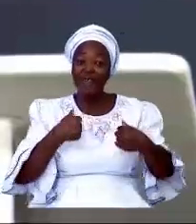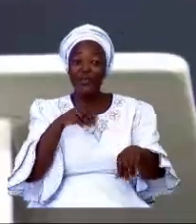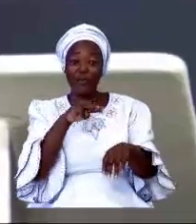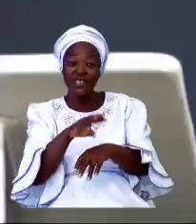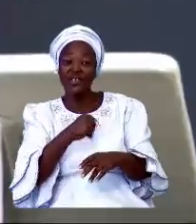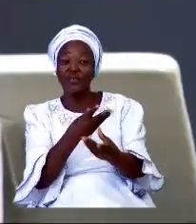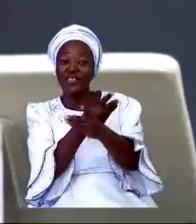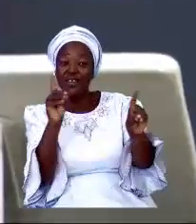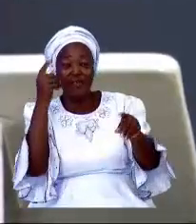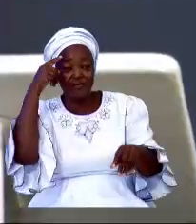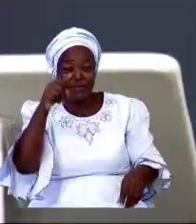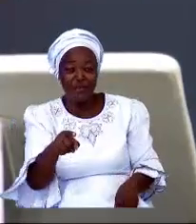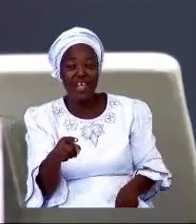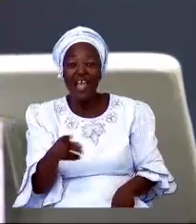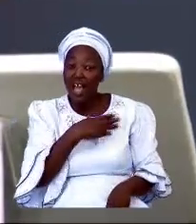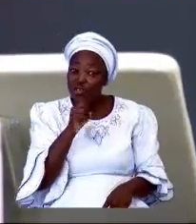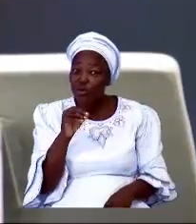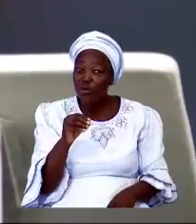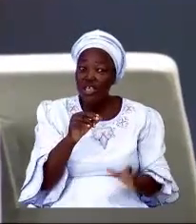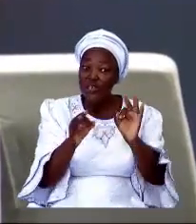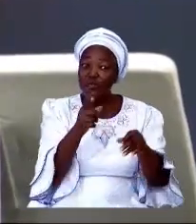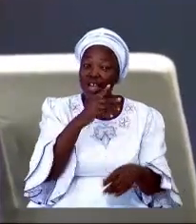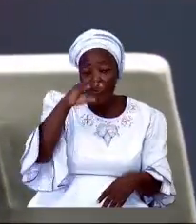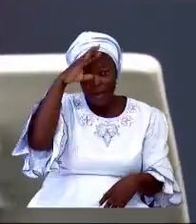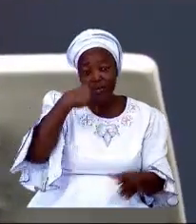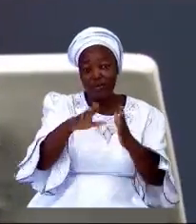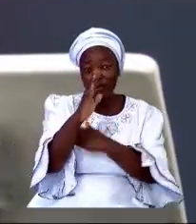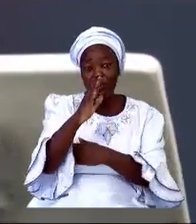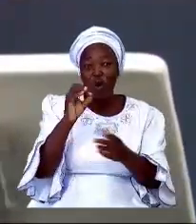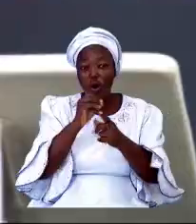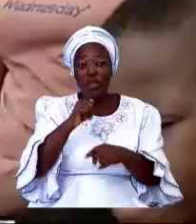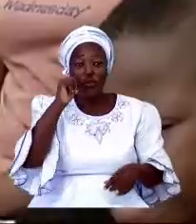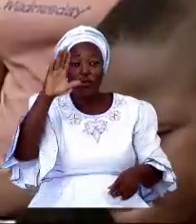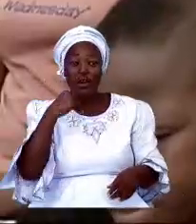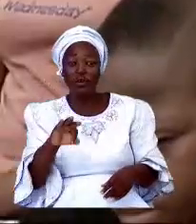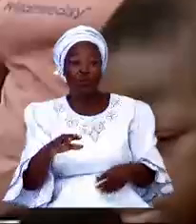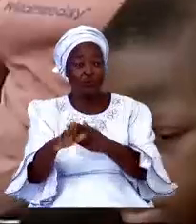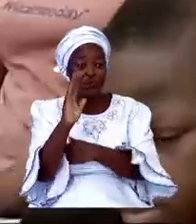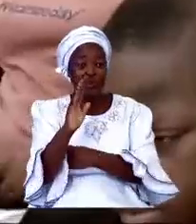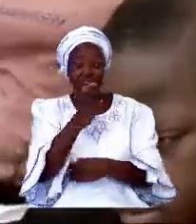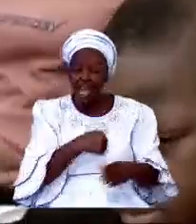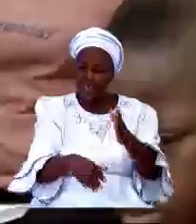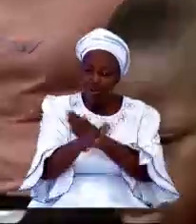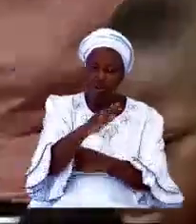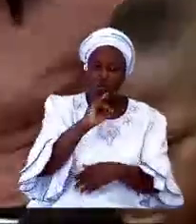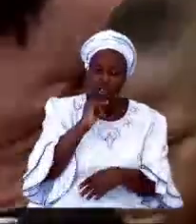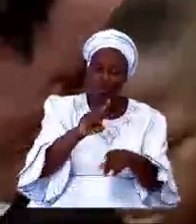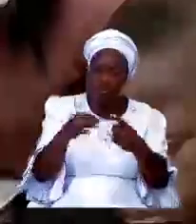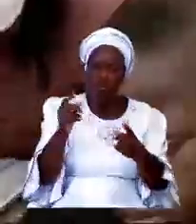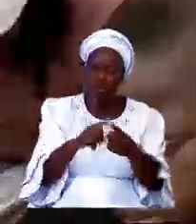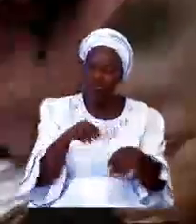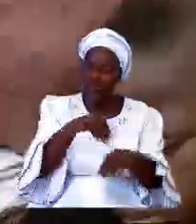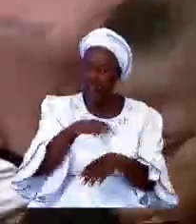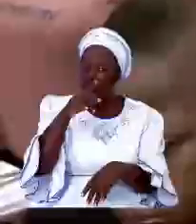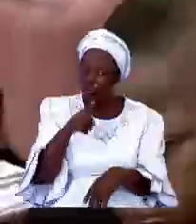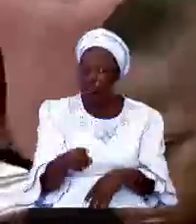you. A message of deliverance for you. And so, if you are a man of God, a woman